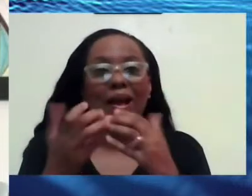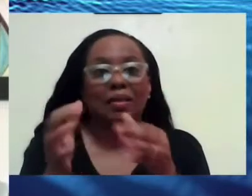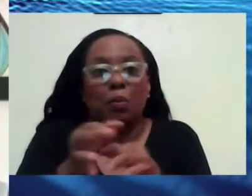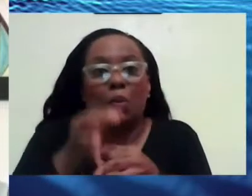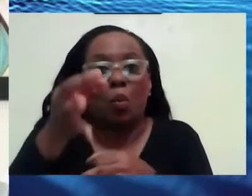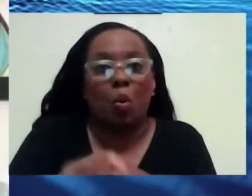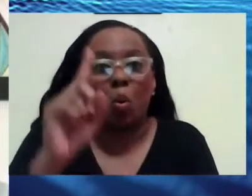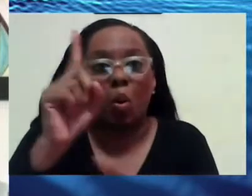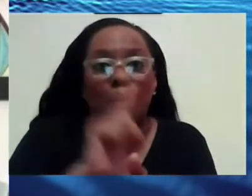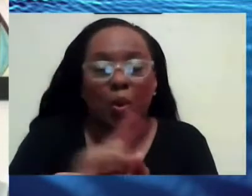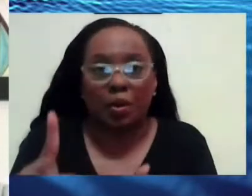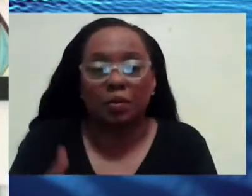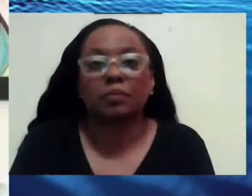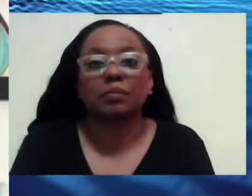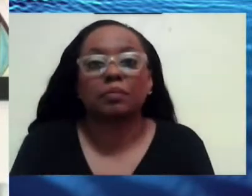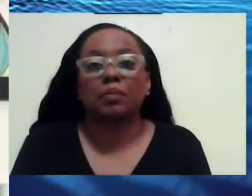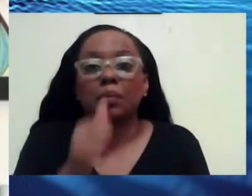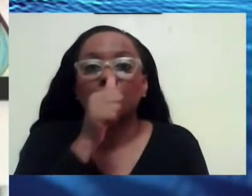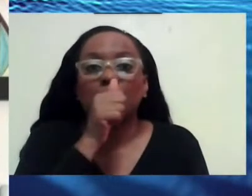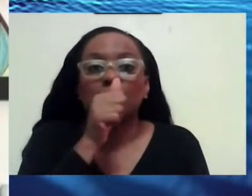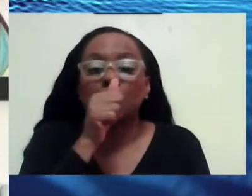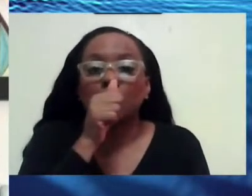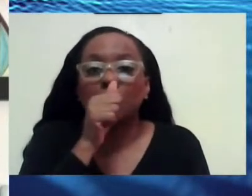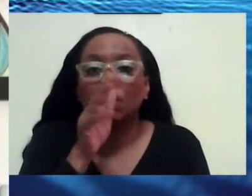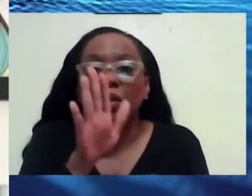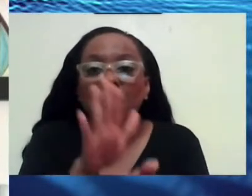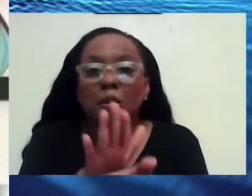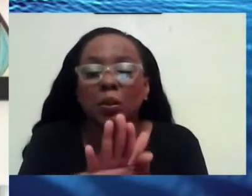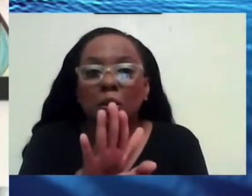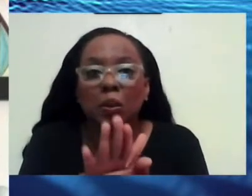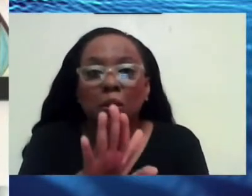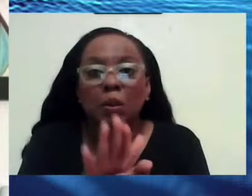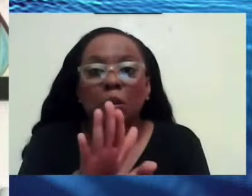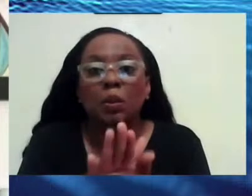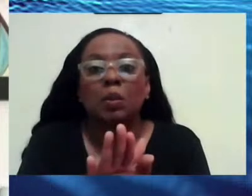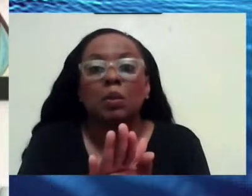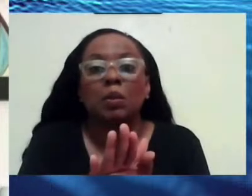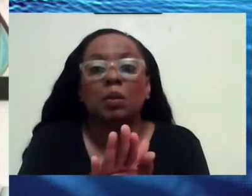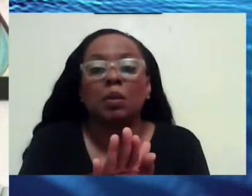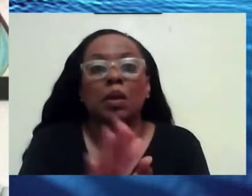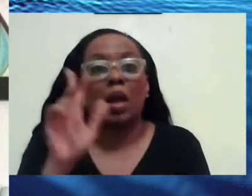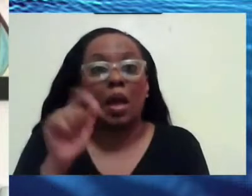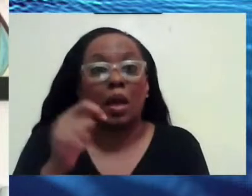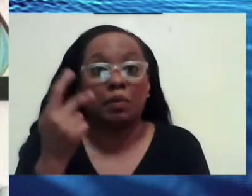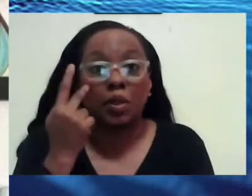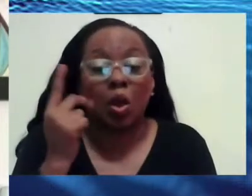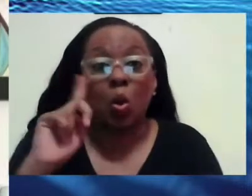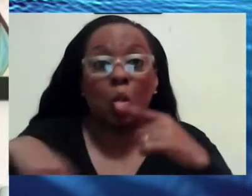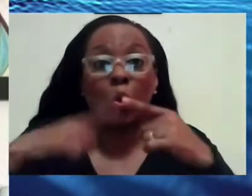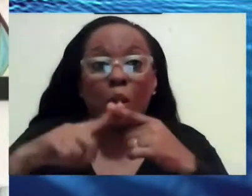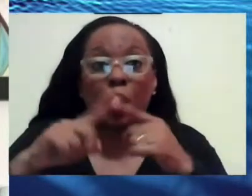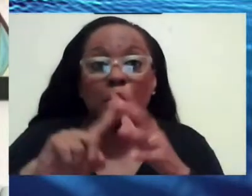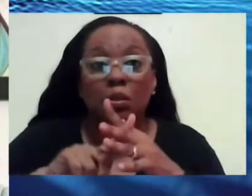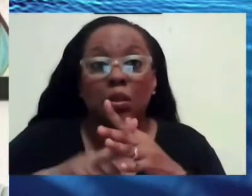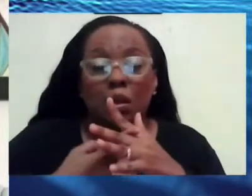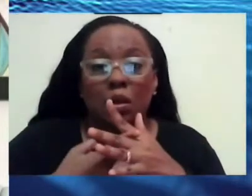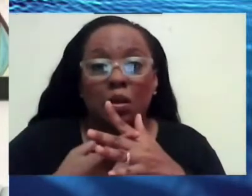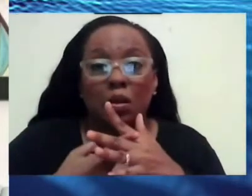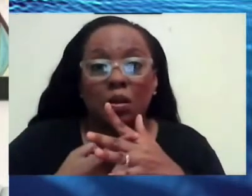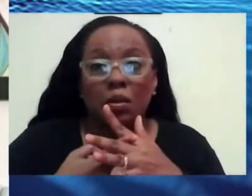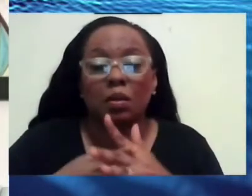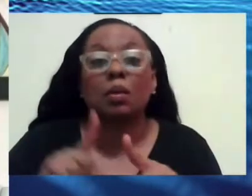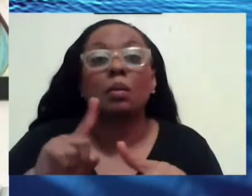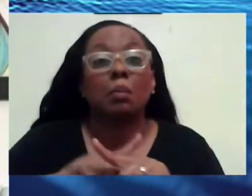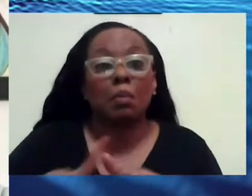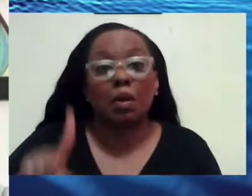Private schools, as you know, take their guidance usually from the ministry in respect of when we start our term, but we also appreciate that they too will